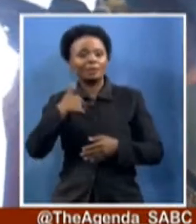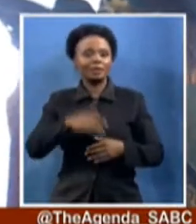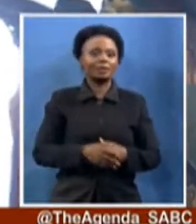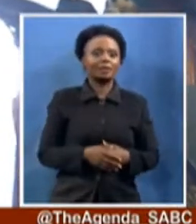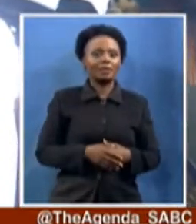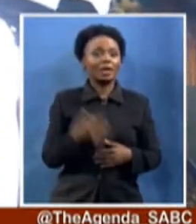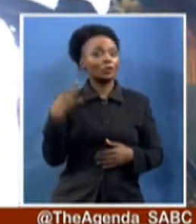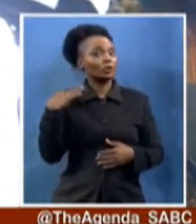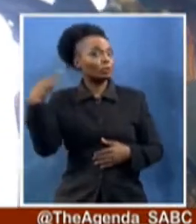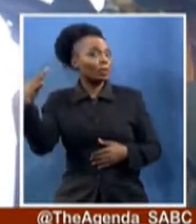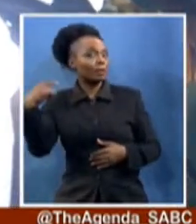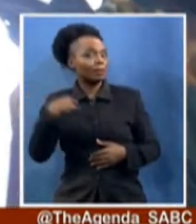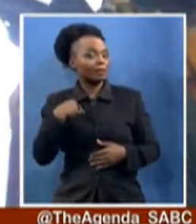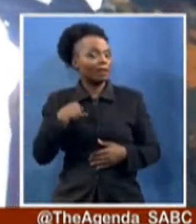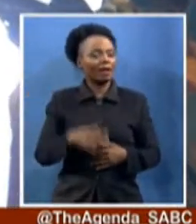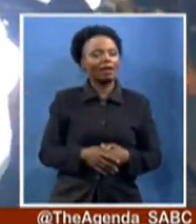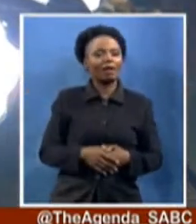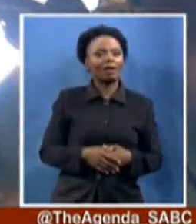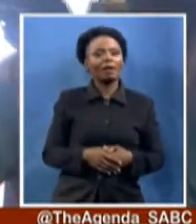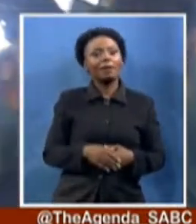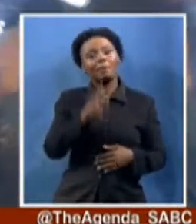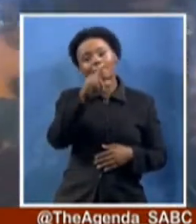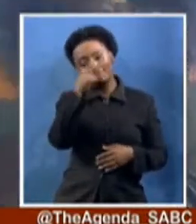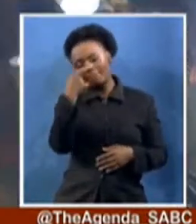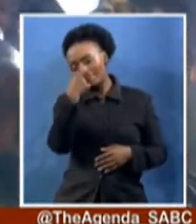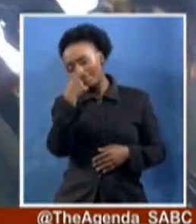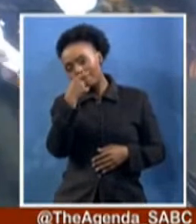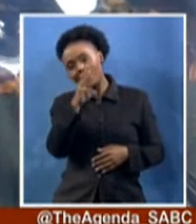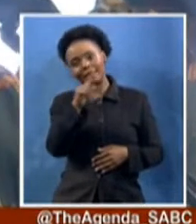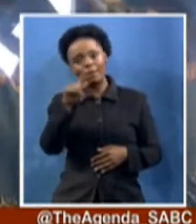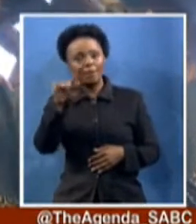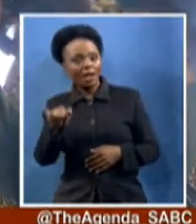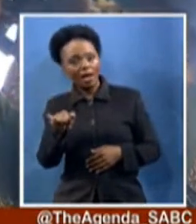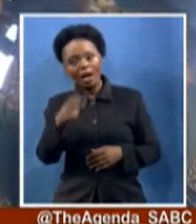Matamela Ramaphosa, Tumamena.